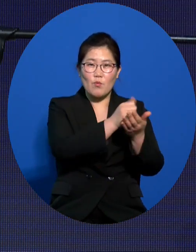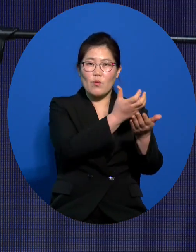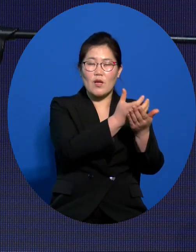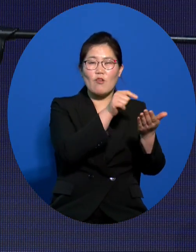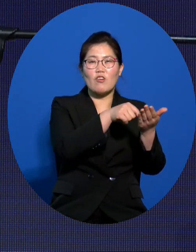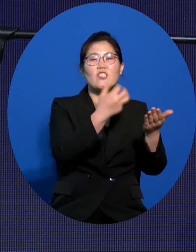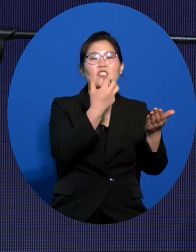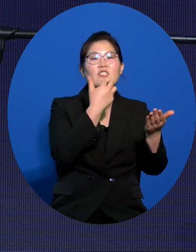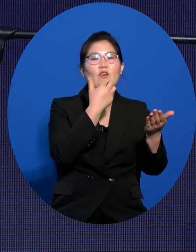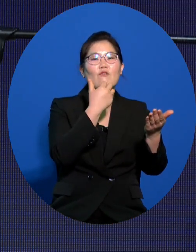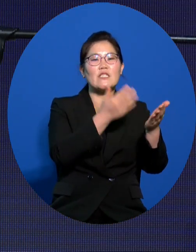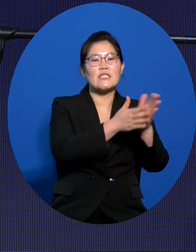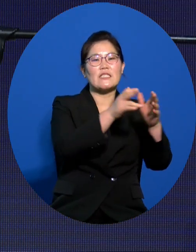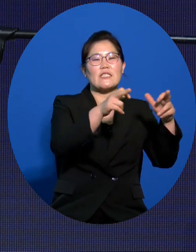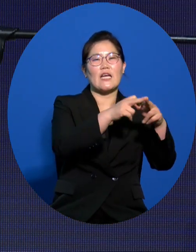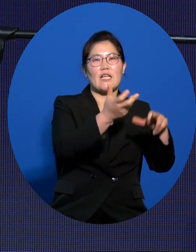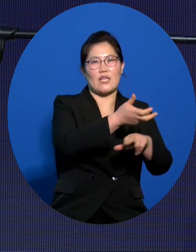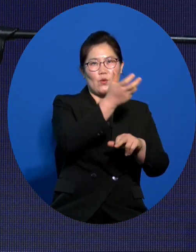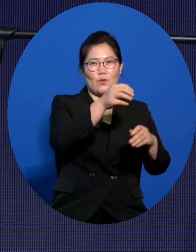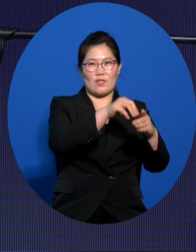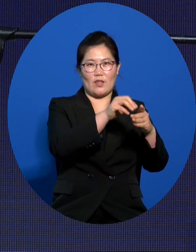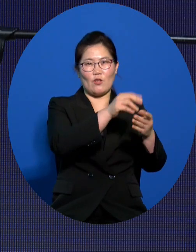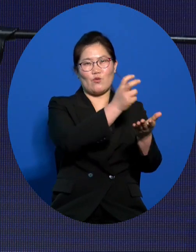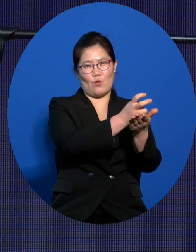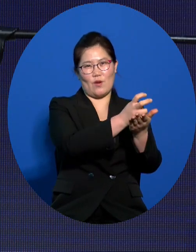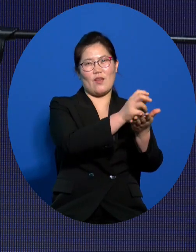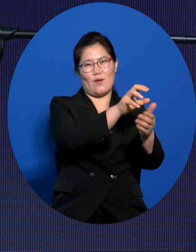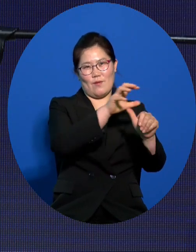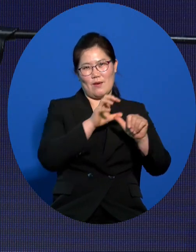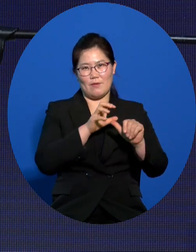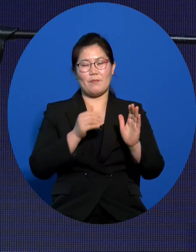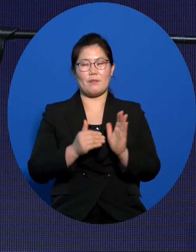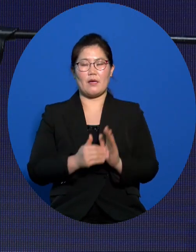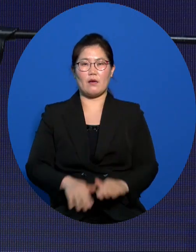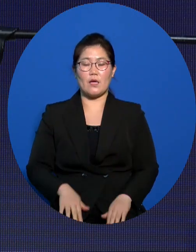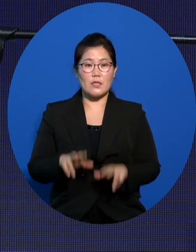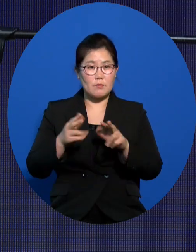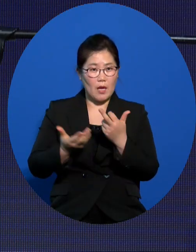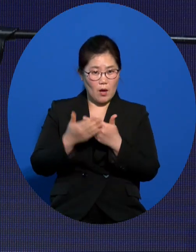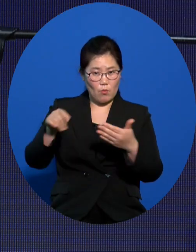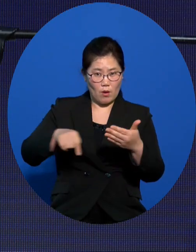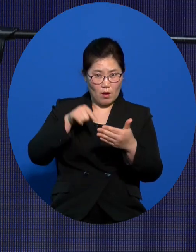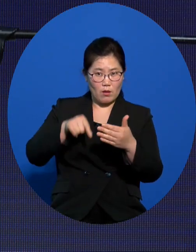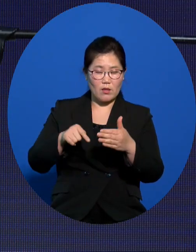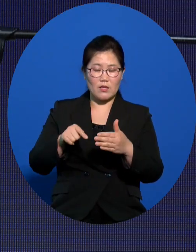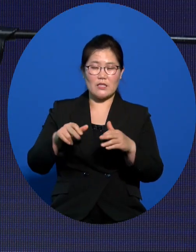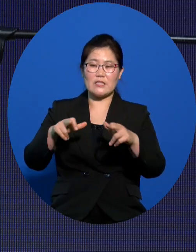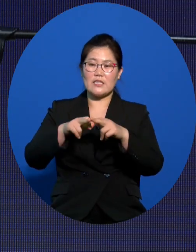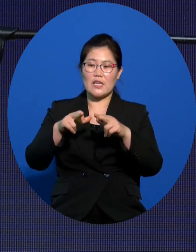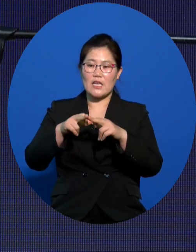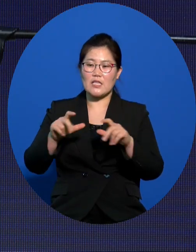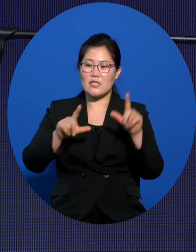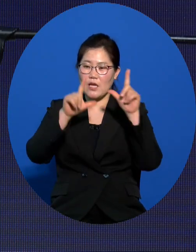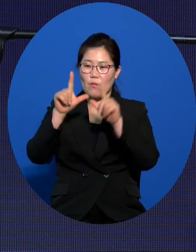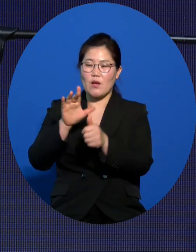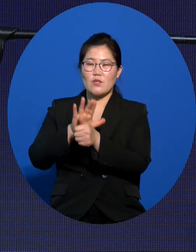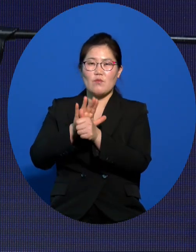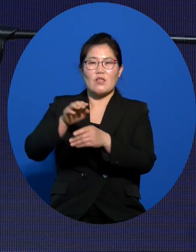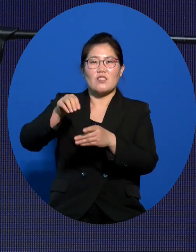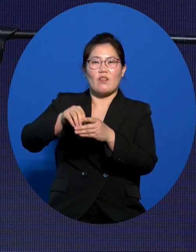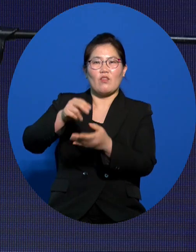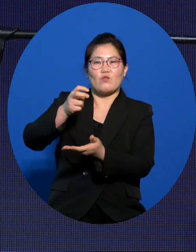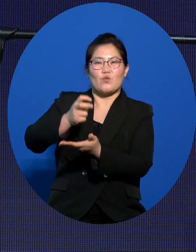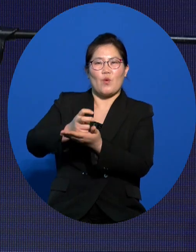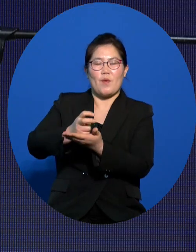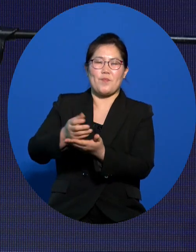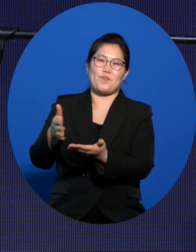with disabilities, and it is based on the current situation here in Gangwon-do, and the applicable laws and regulations